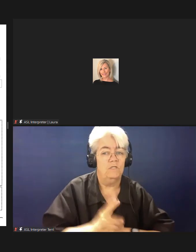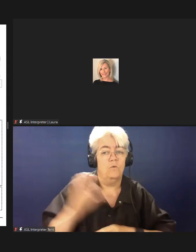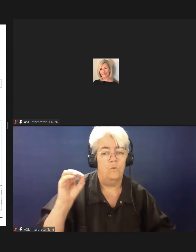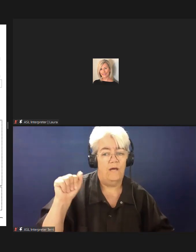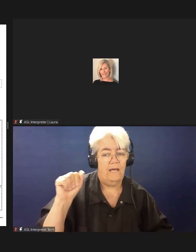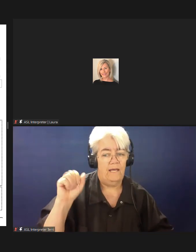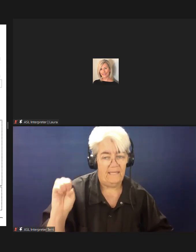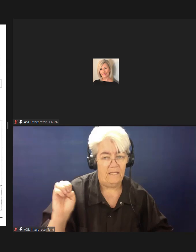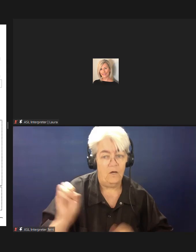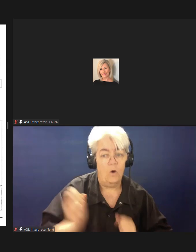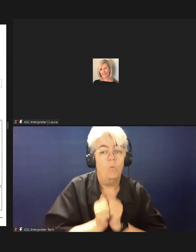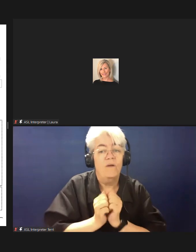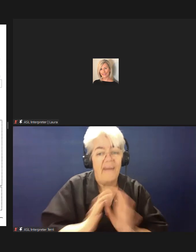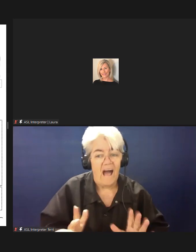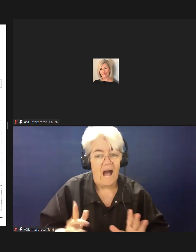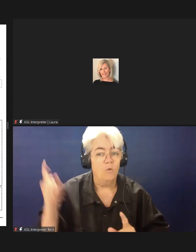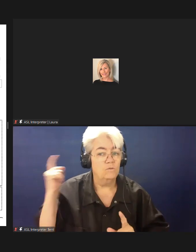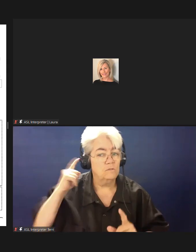first?